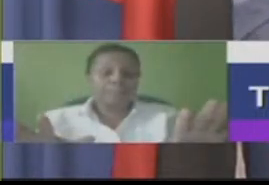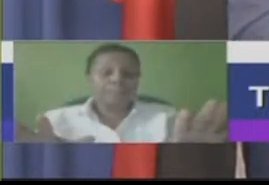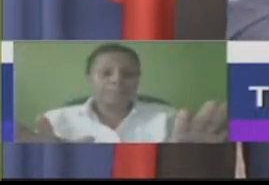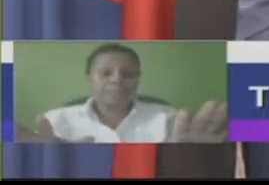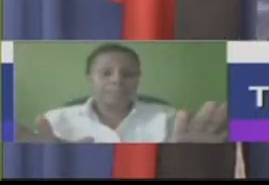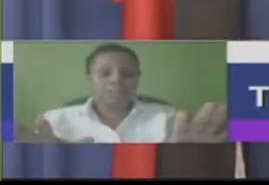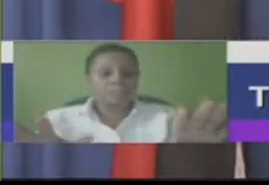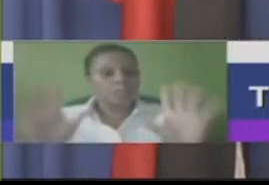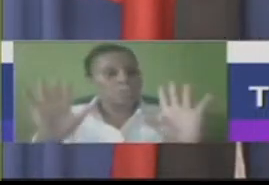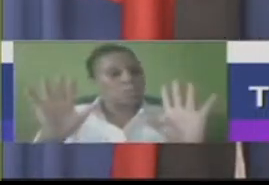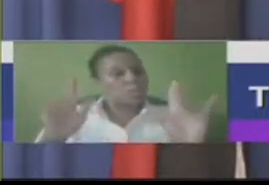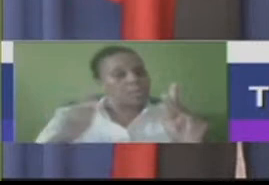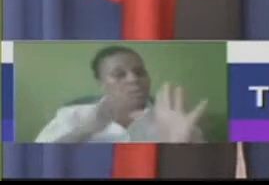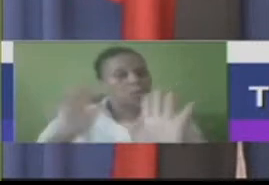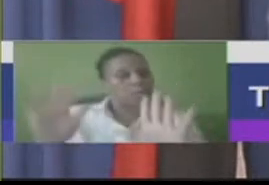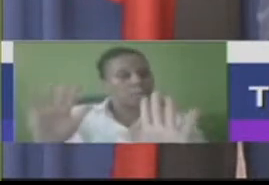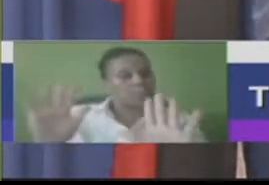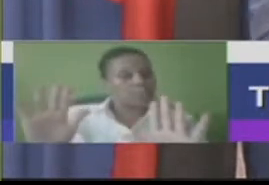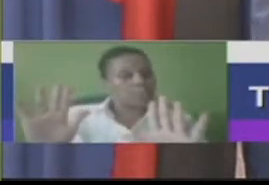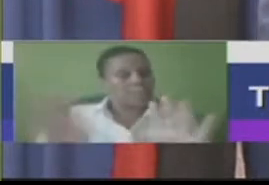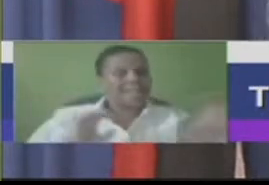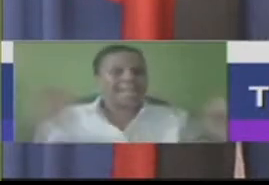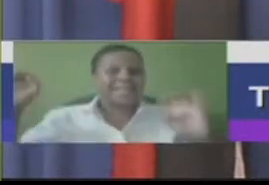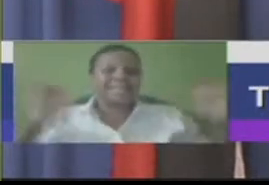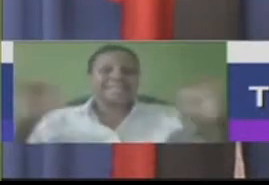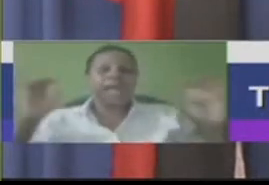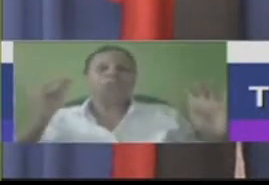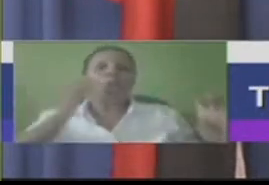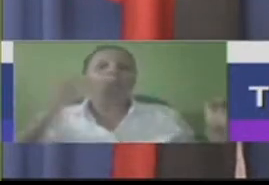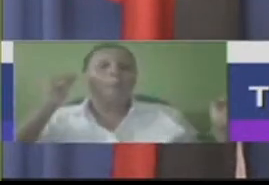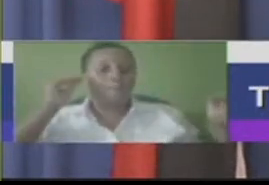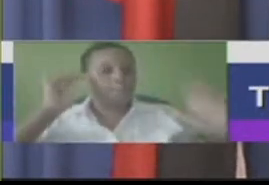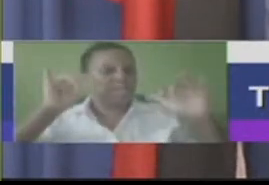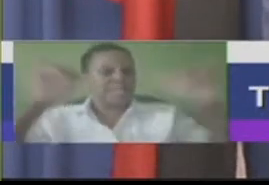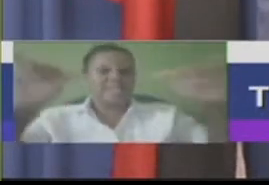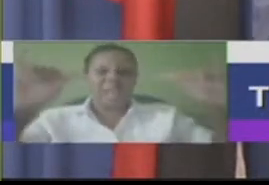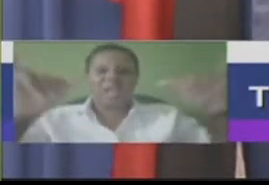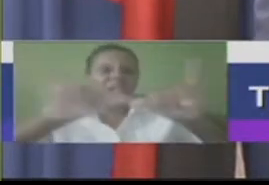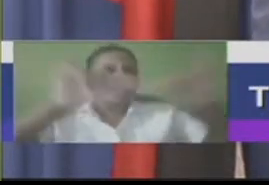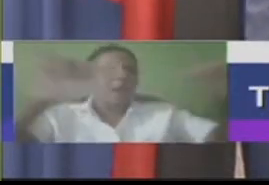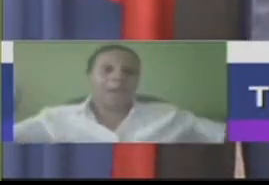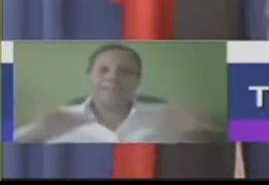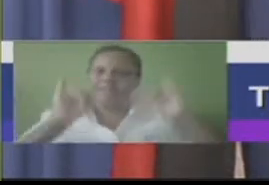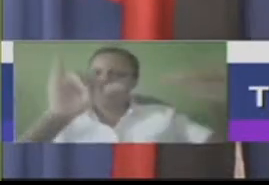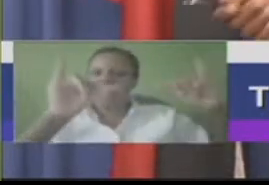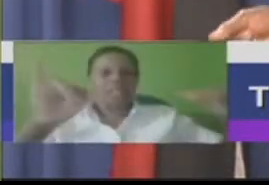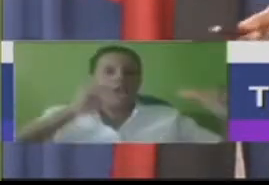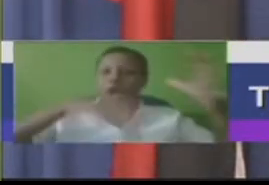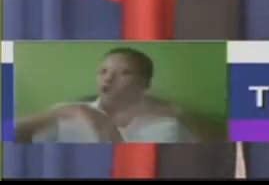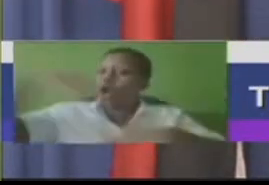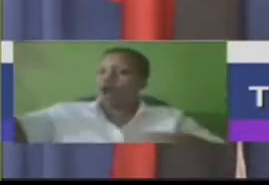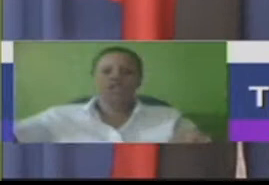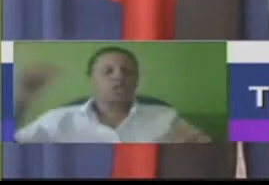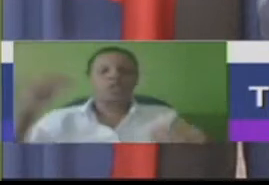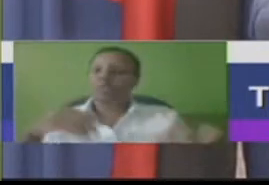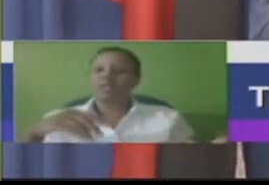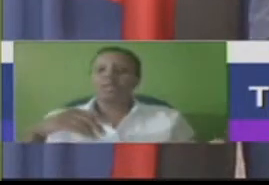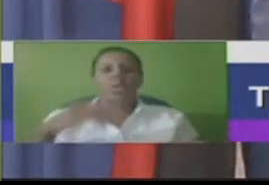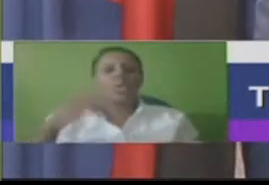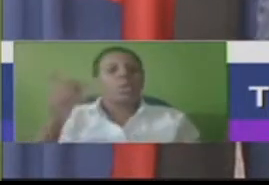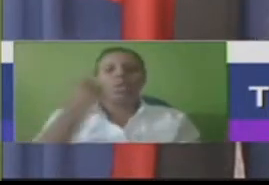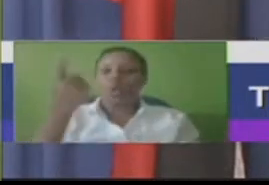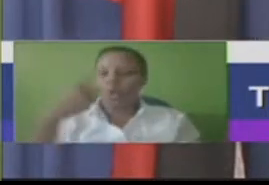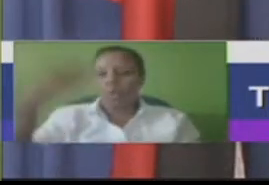please exercise indoors or in your yard so that the children can go to school and have their exams, and that the construction workers, outdoor